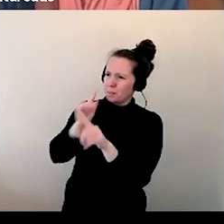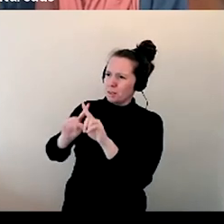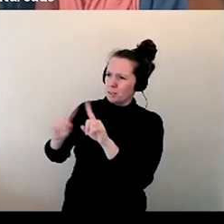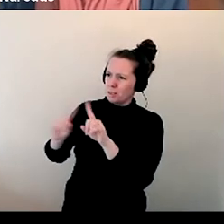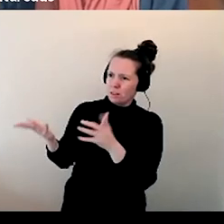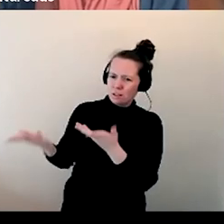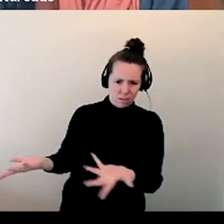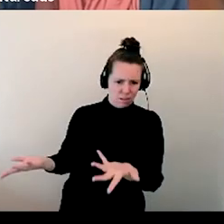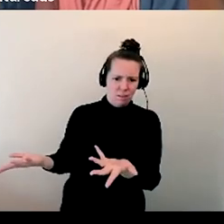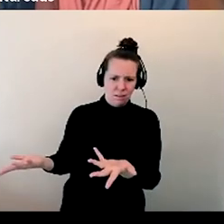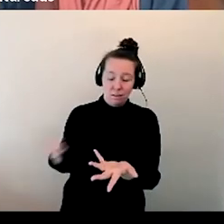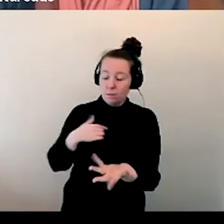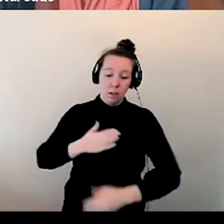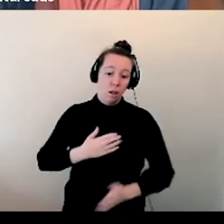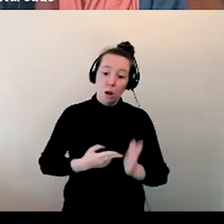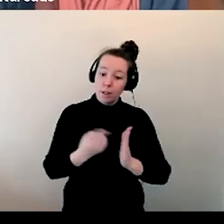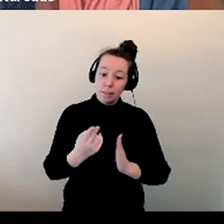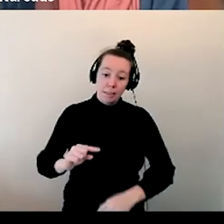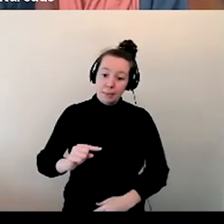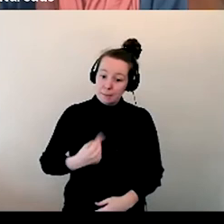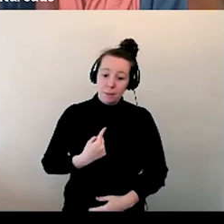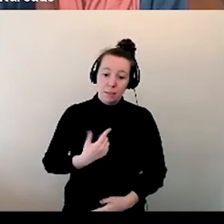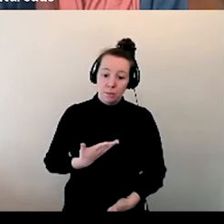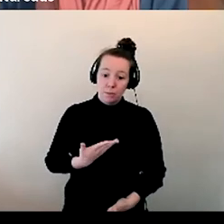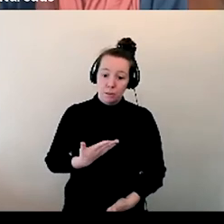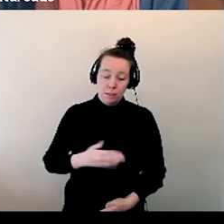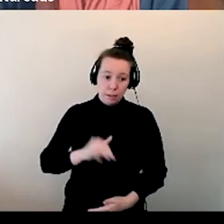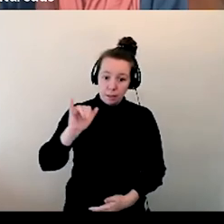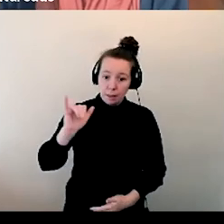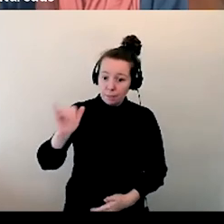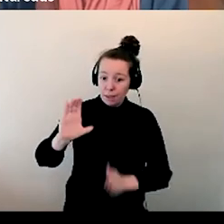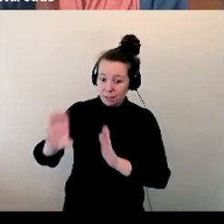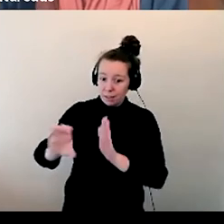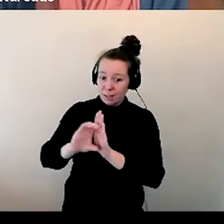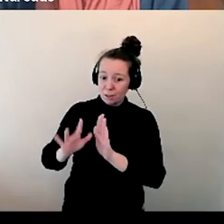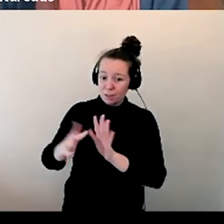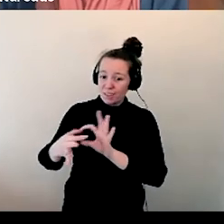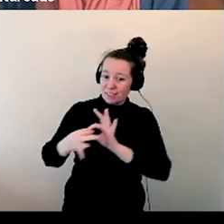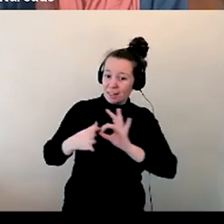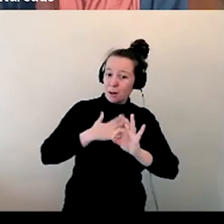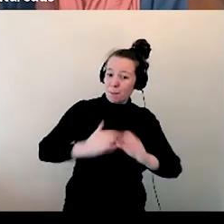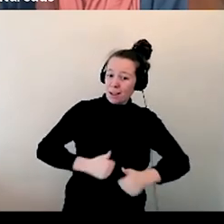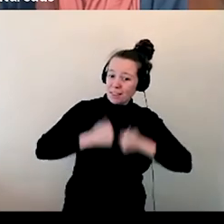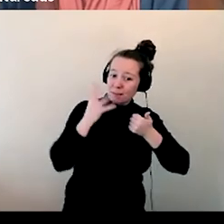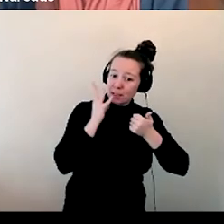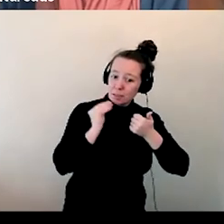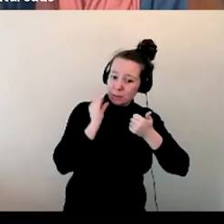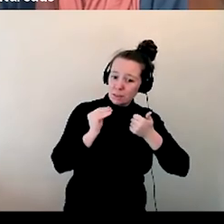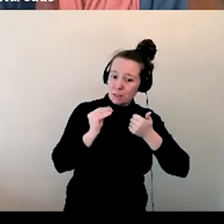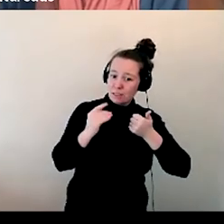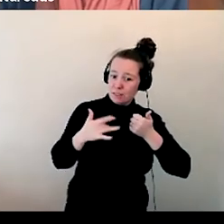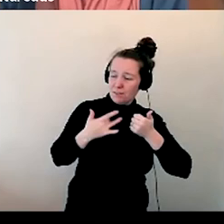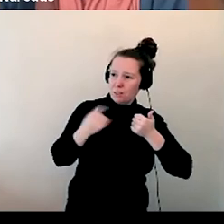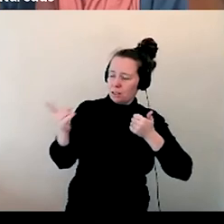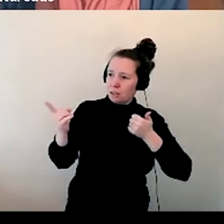like offensive, if I'm, you know, forgive me for being so, you know, crass, but it is offensive when I see someone else who has